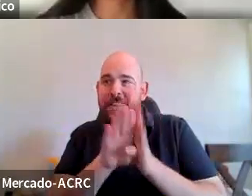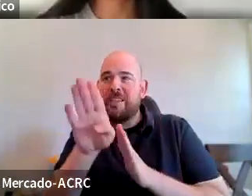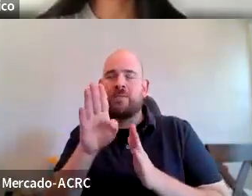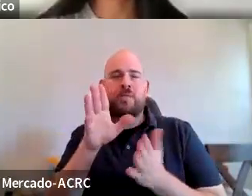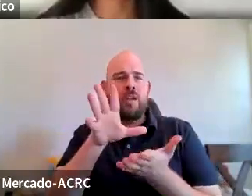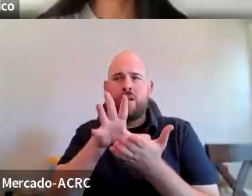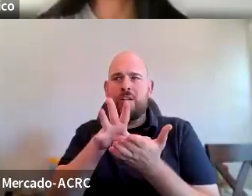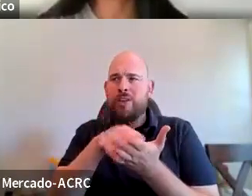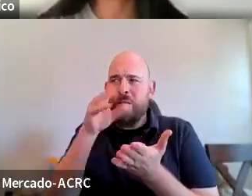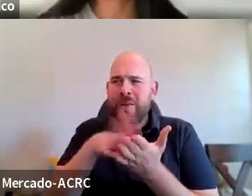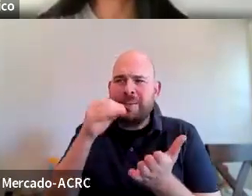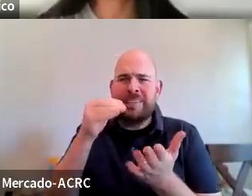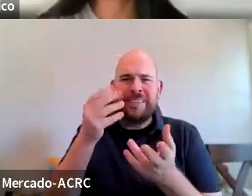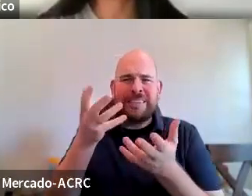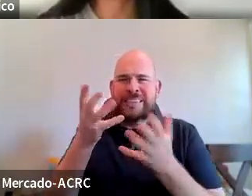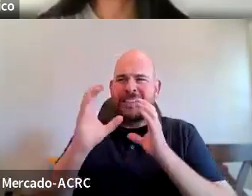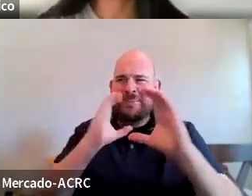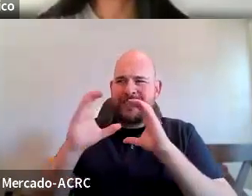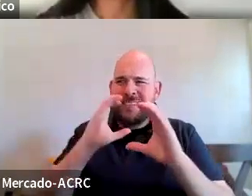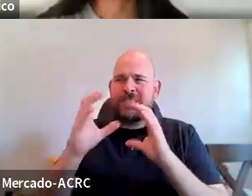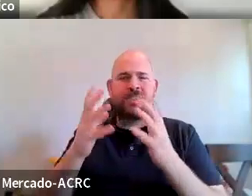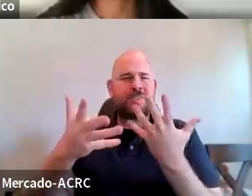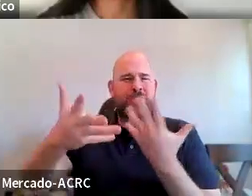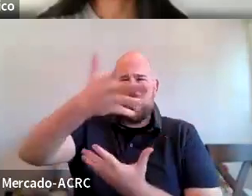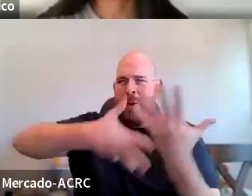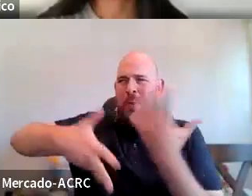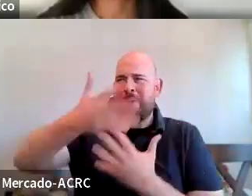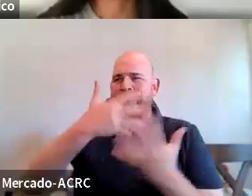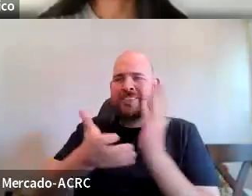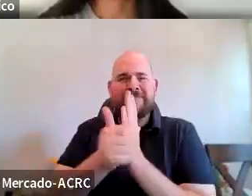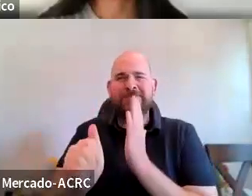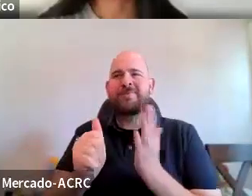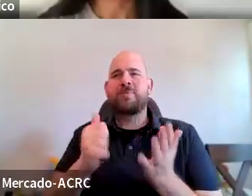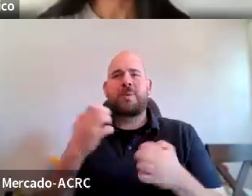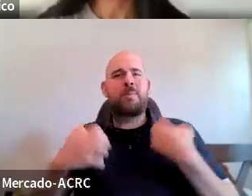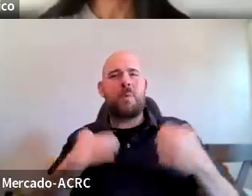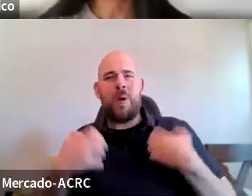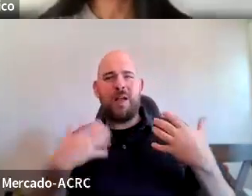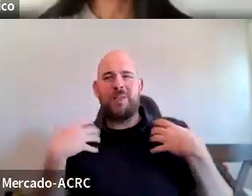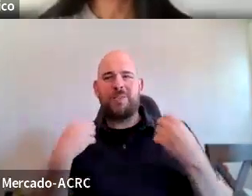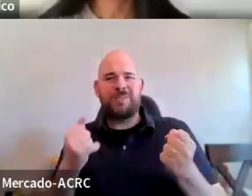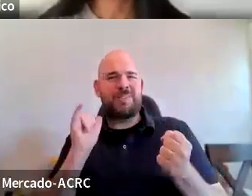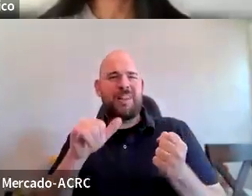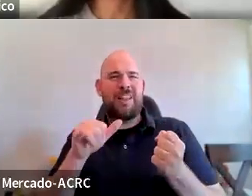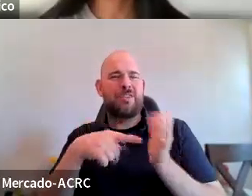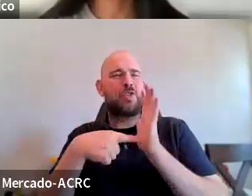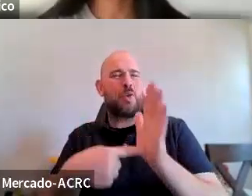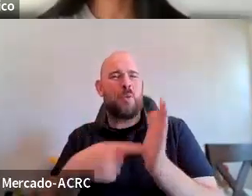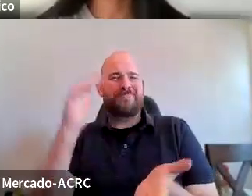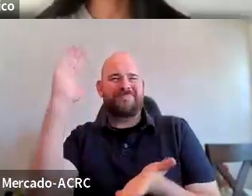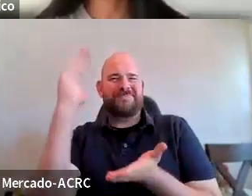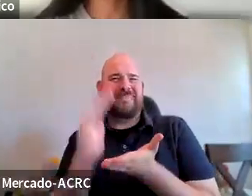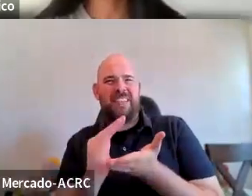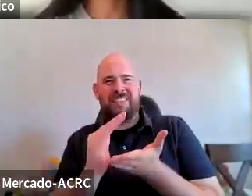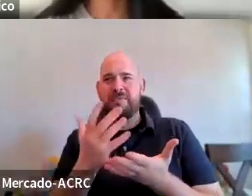language deprivation, a delayed development of language, learning how to communicate and socialize and